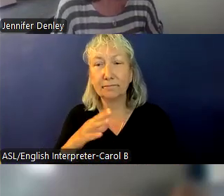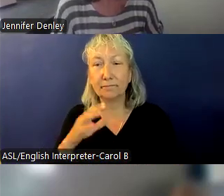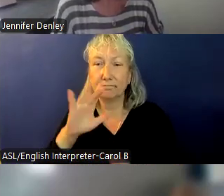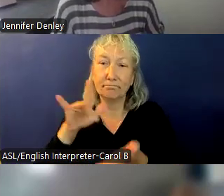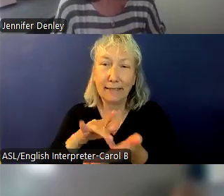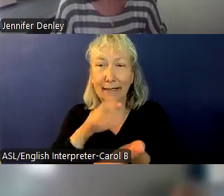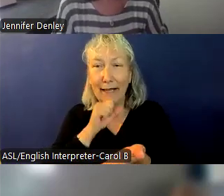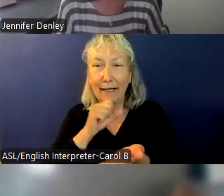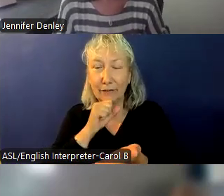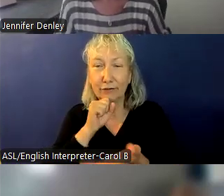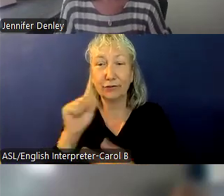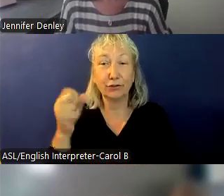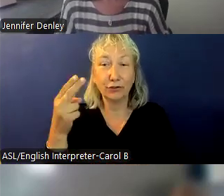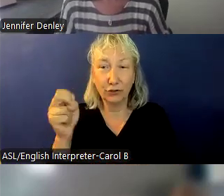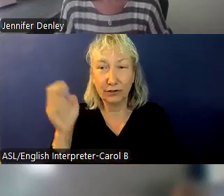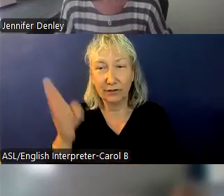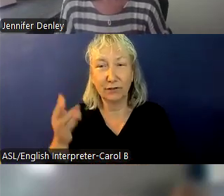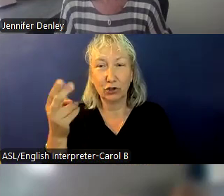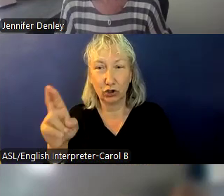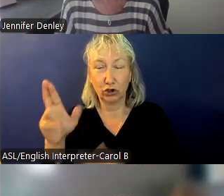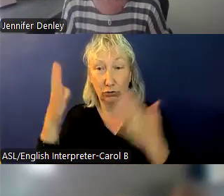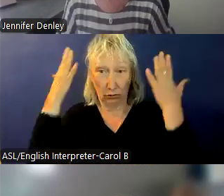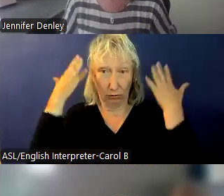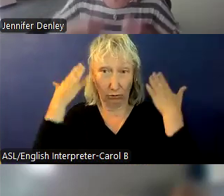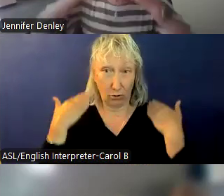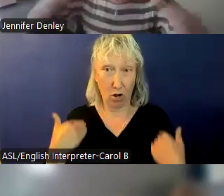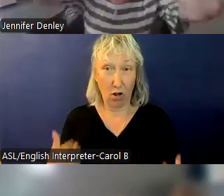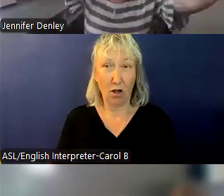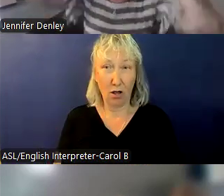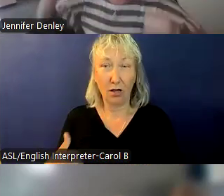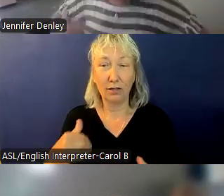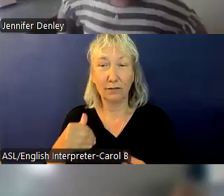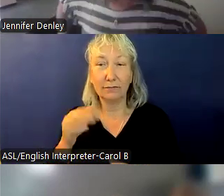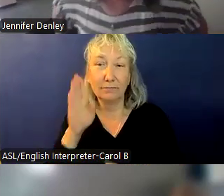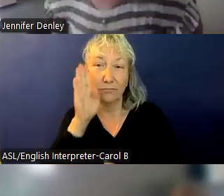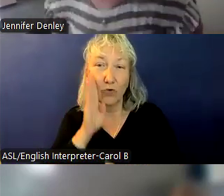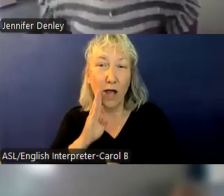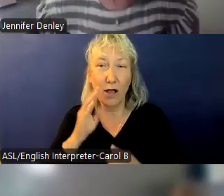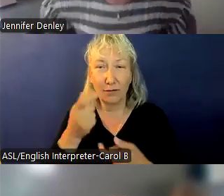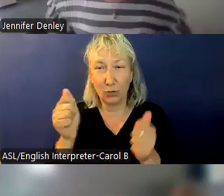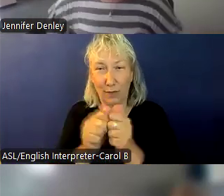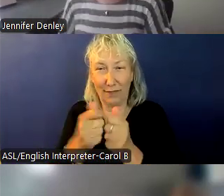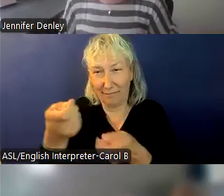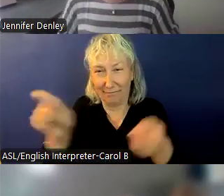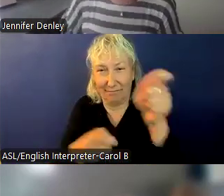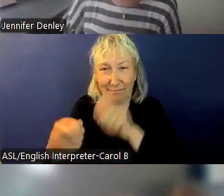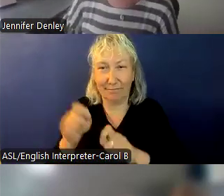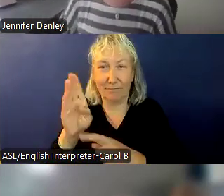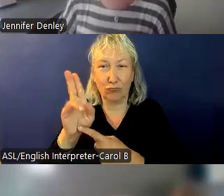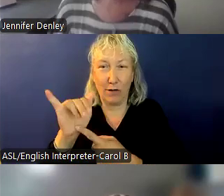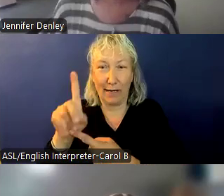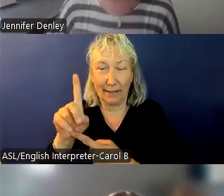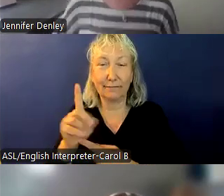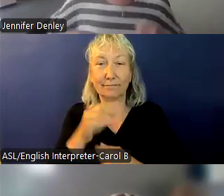pronouns. I have long brown hair in braids today, and I'm wearing a white shirt with dogs